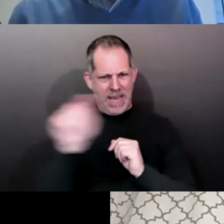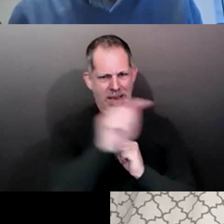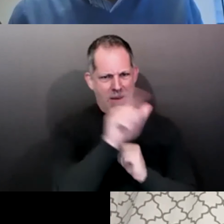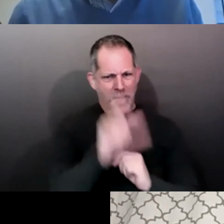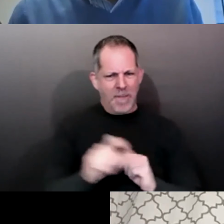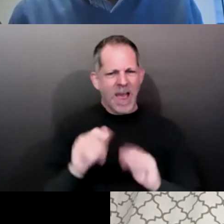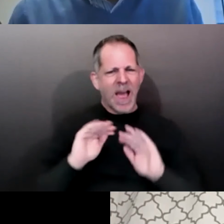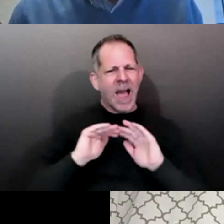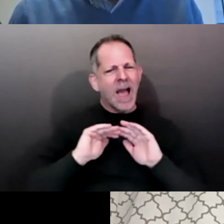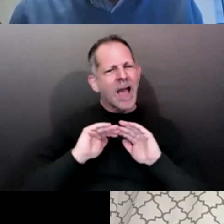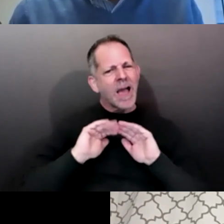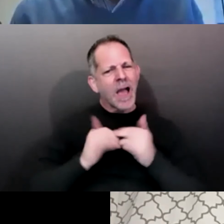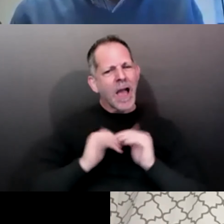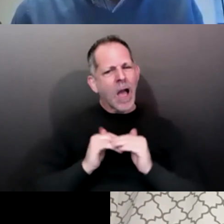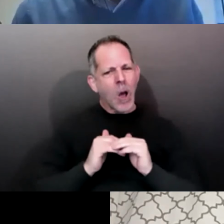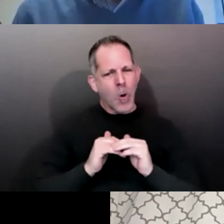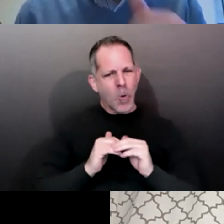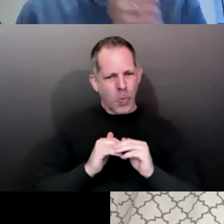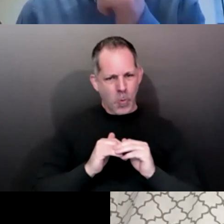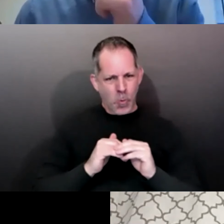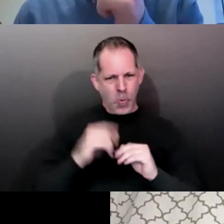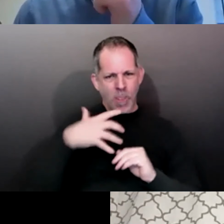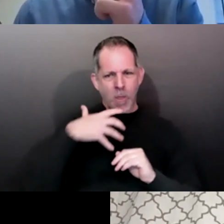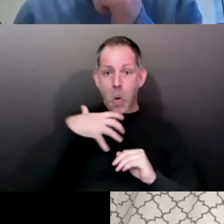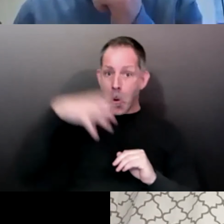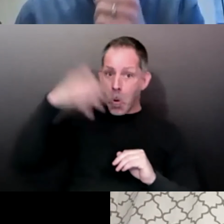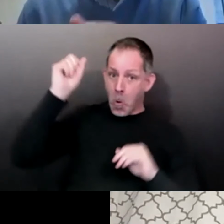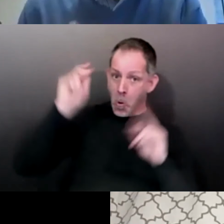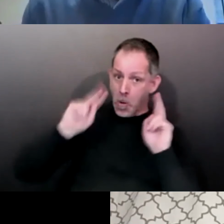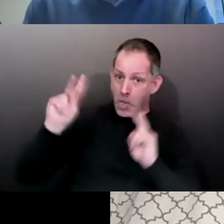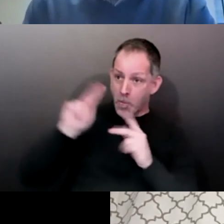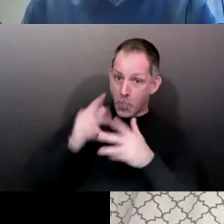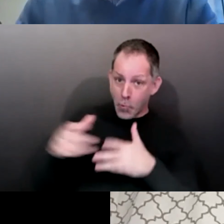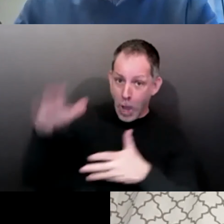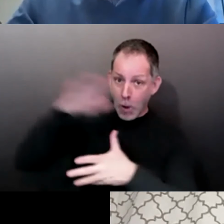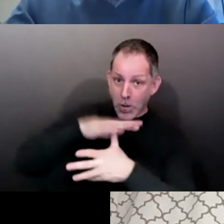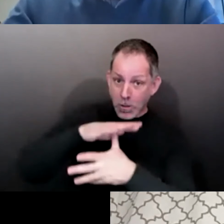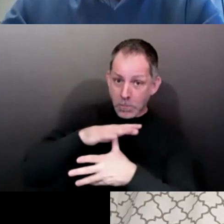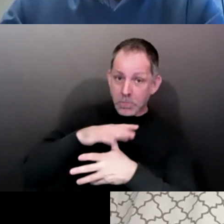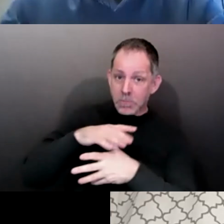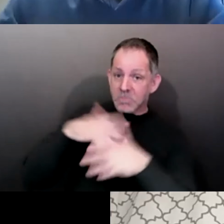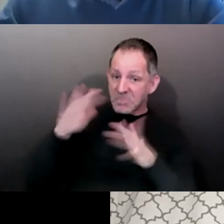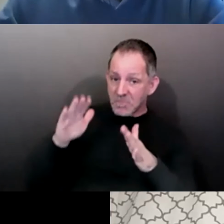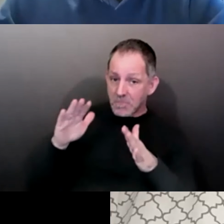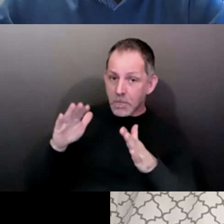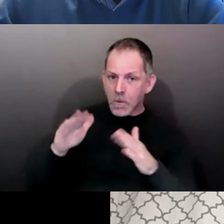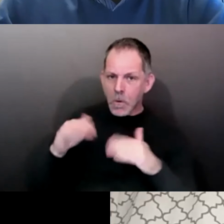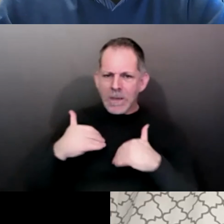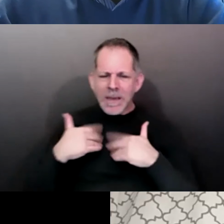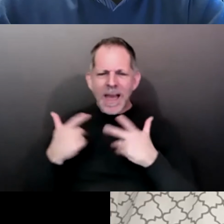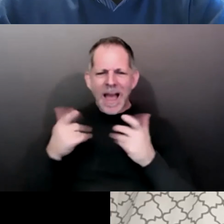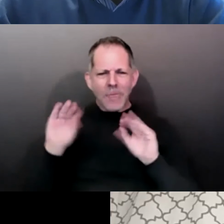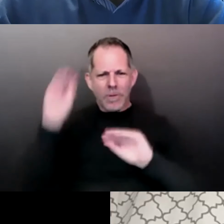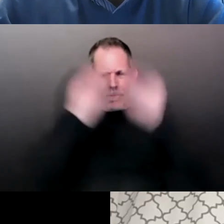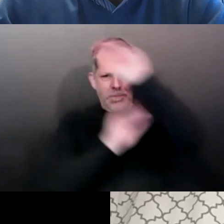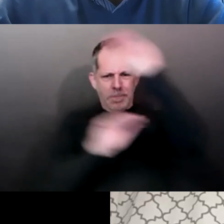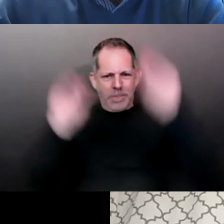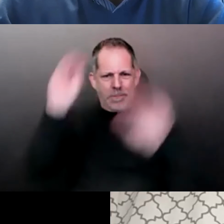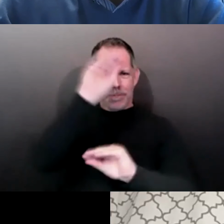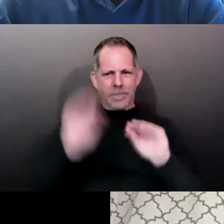be prioritized over younger people in that phase, or how will we move into that next phase? Right. So